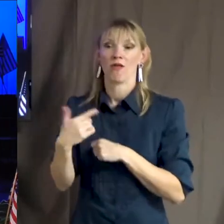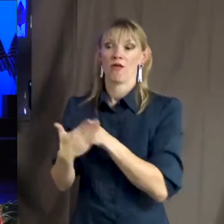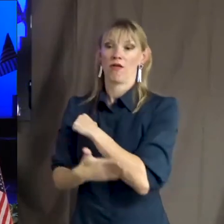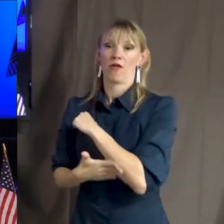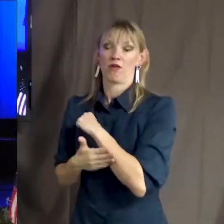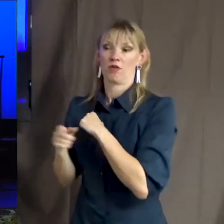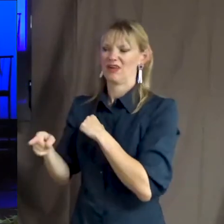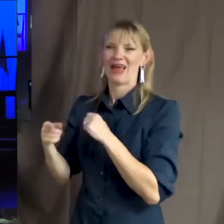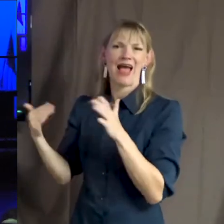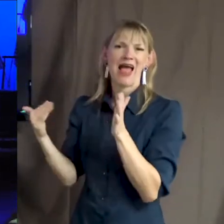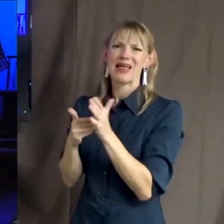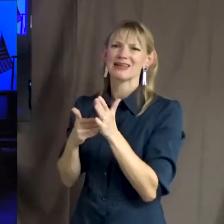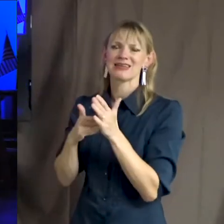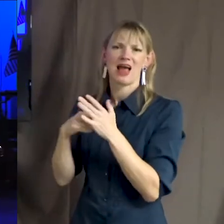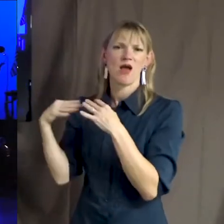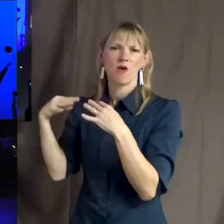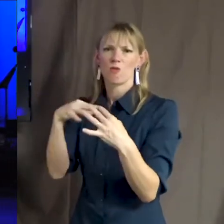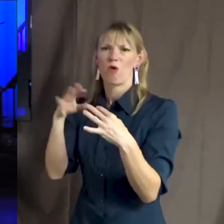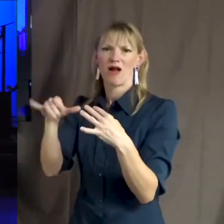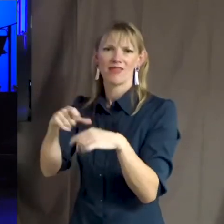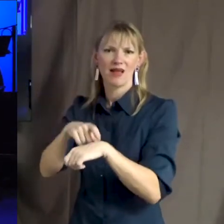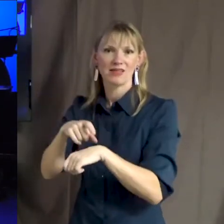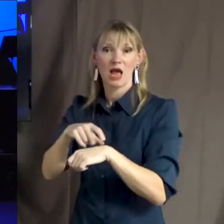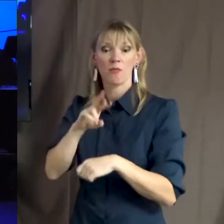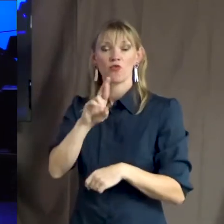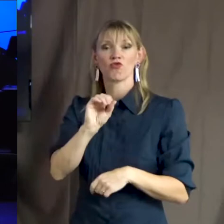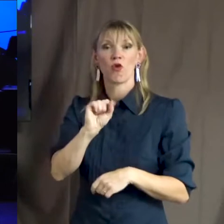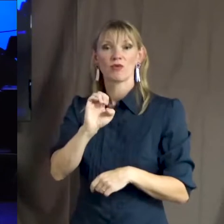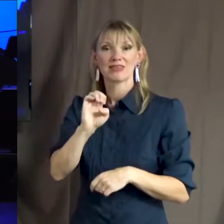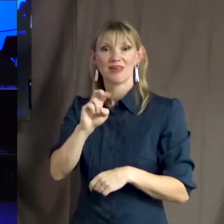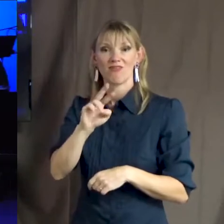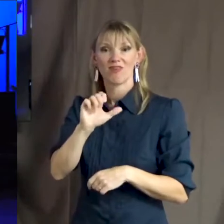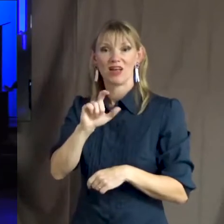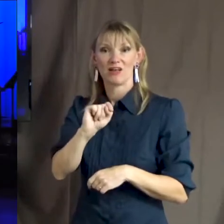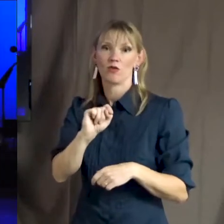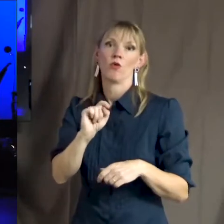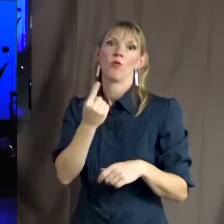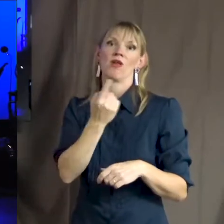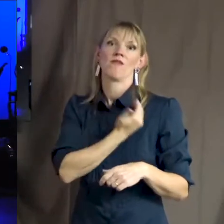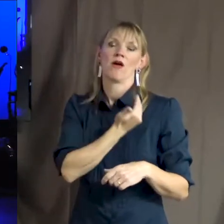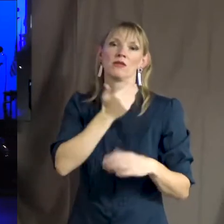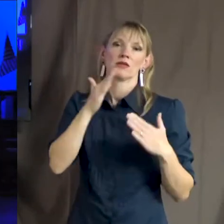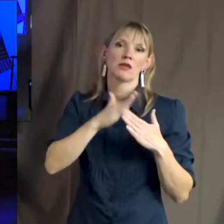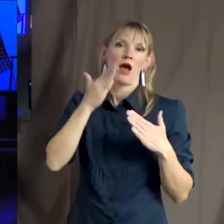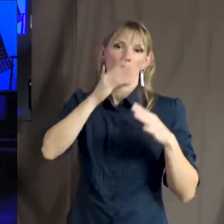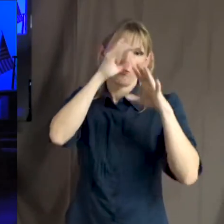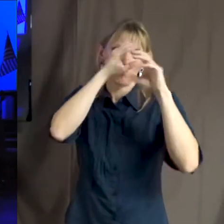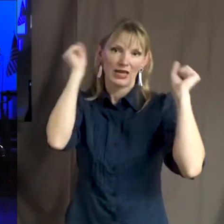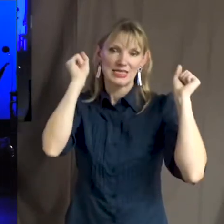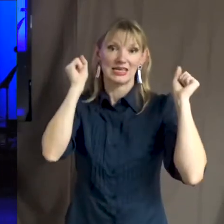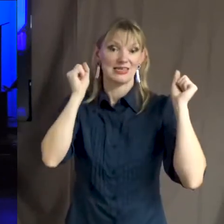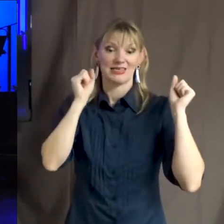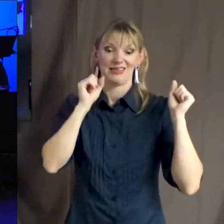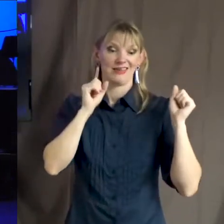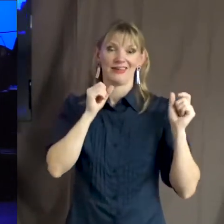greatly anti-war at the time. Roosevelt, we see as one of our greatest presidents today, wasn't seen like that during that time, especially by his